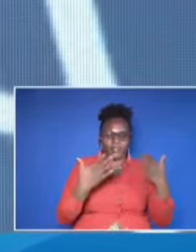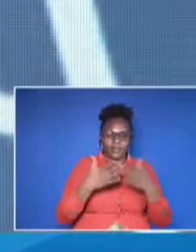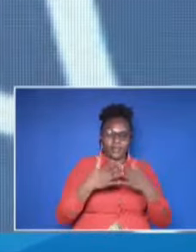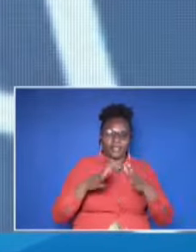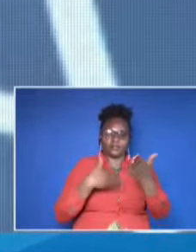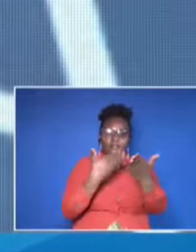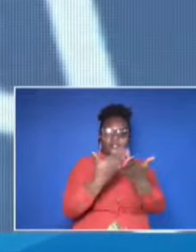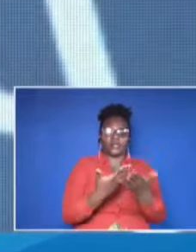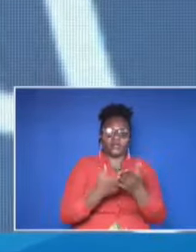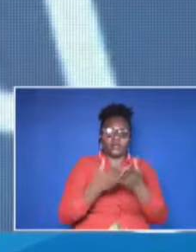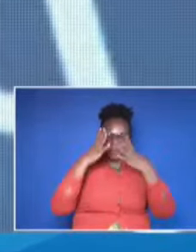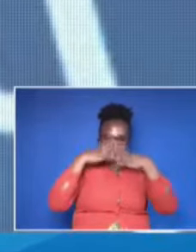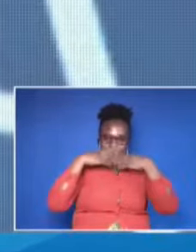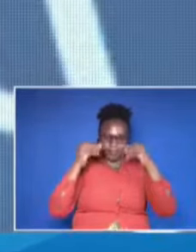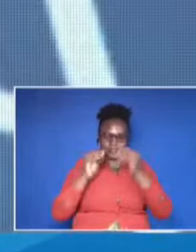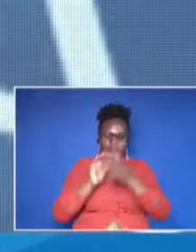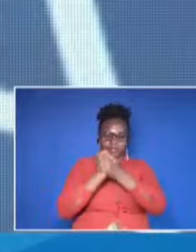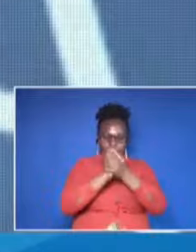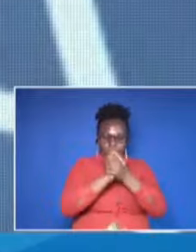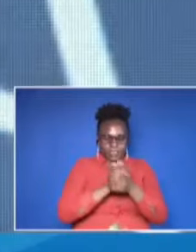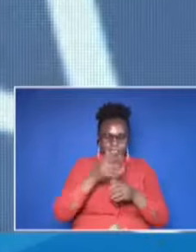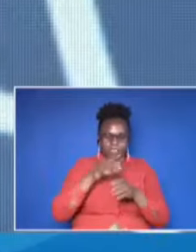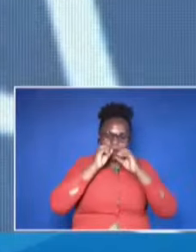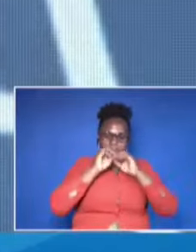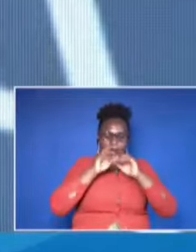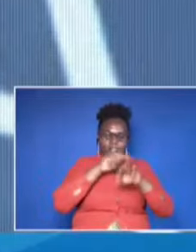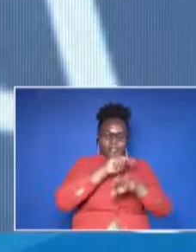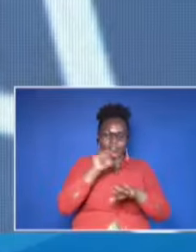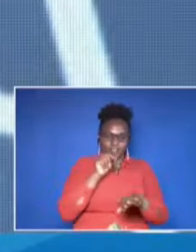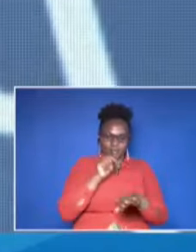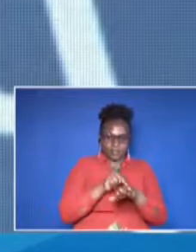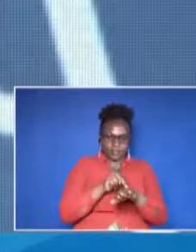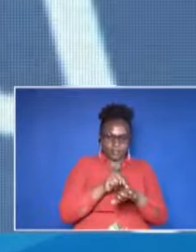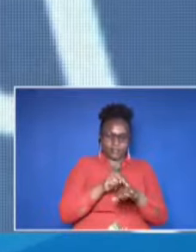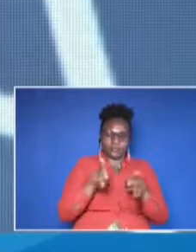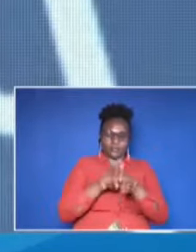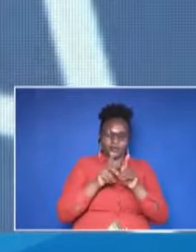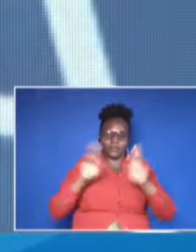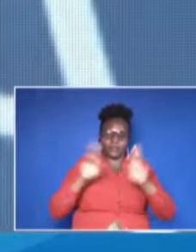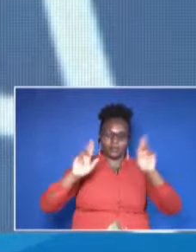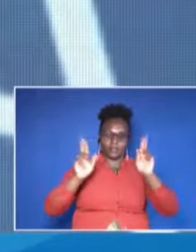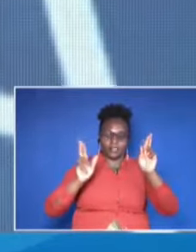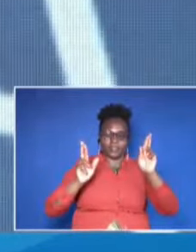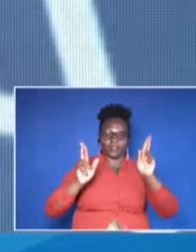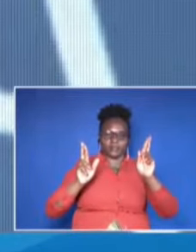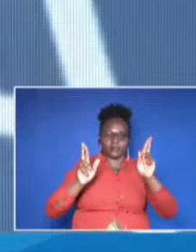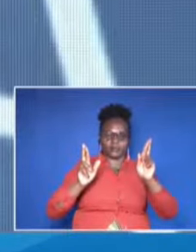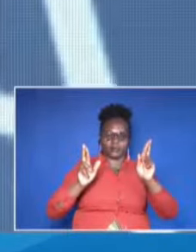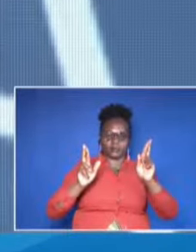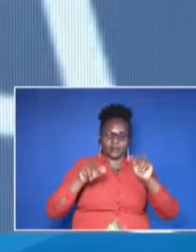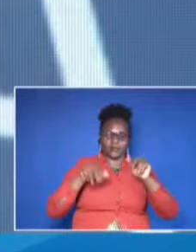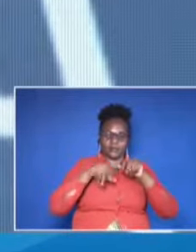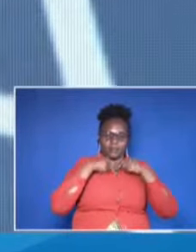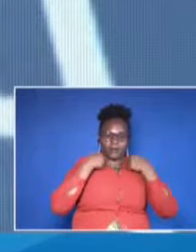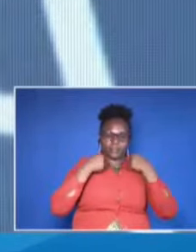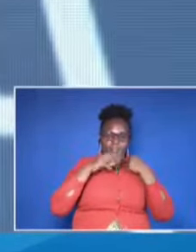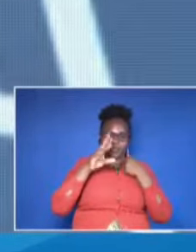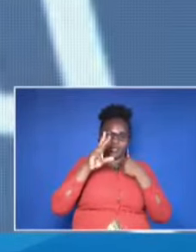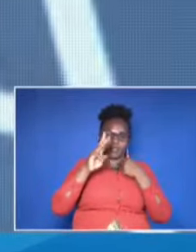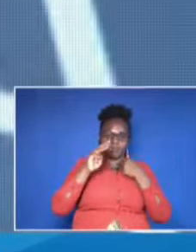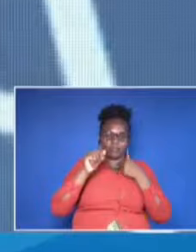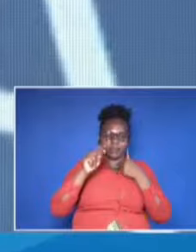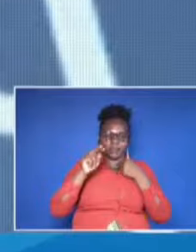president a chance to greet us and bless the nation and also we are going to be ready to receive the man of God Pastor